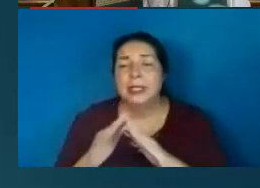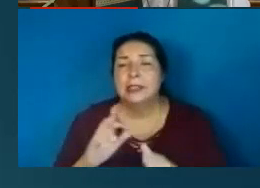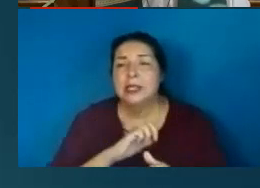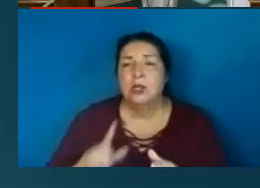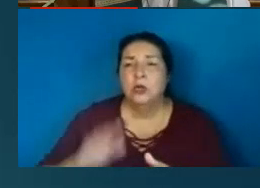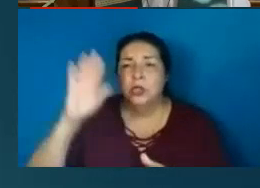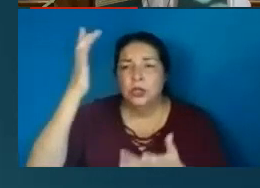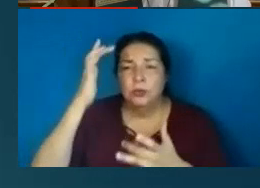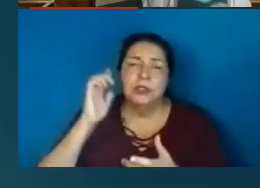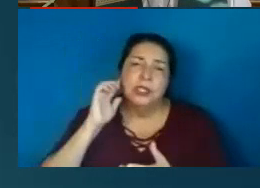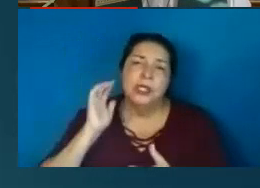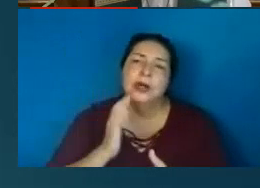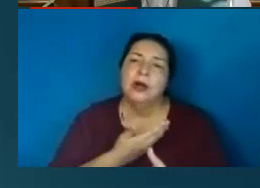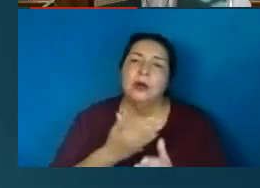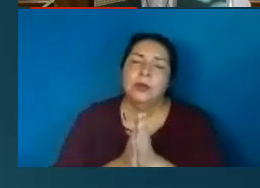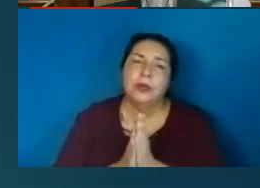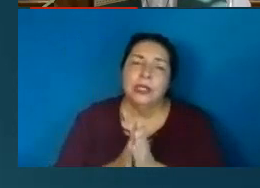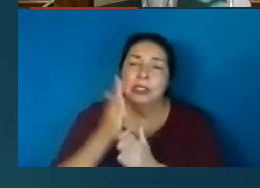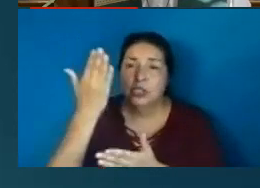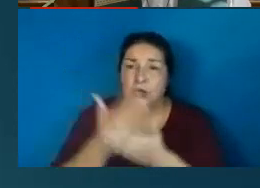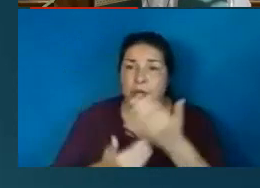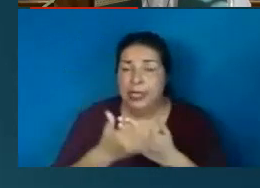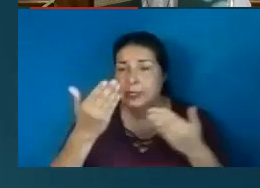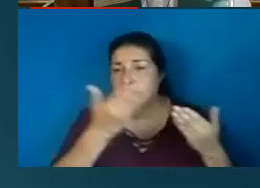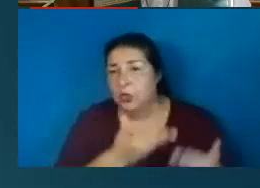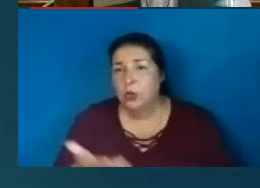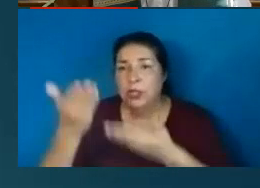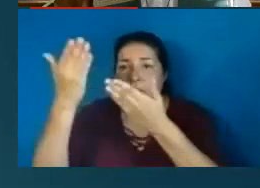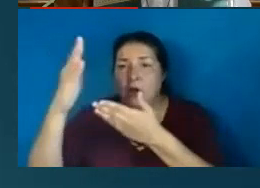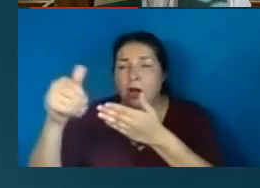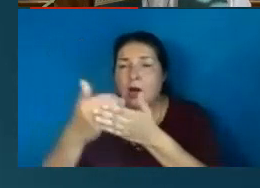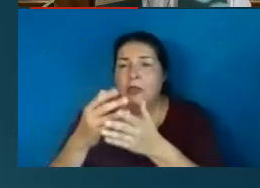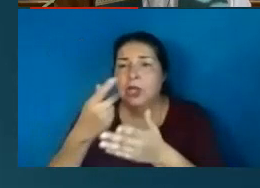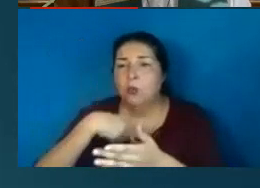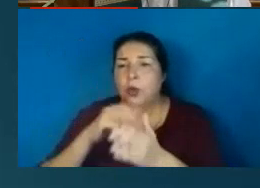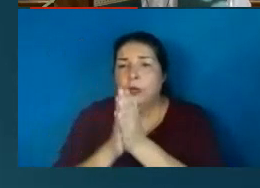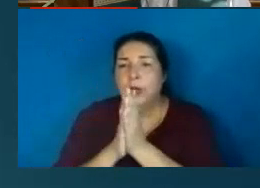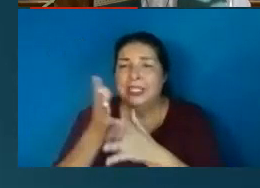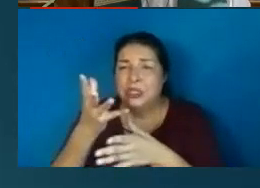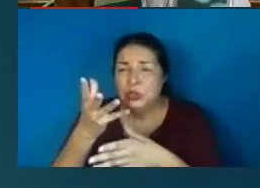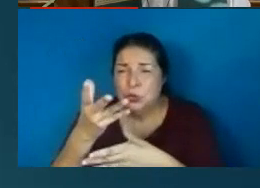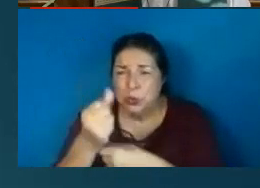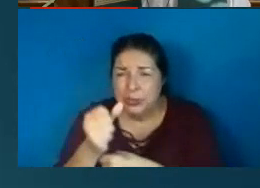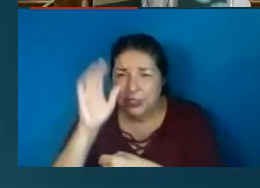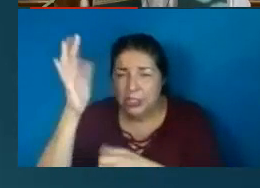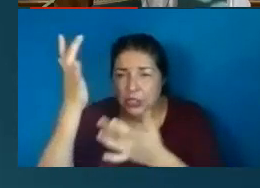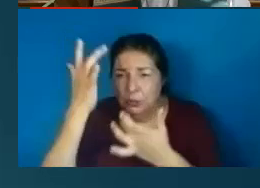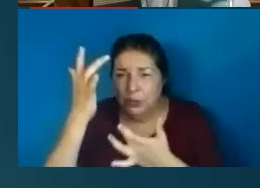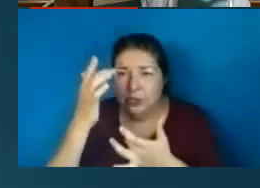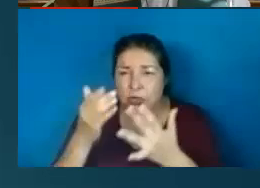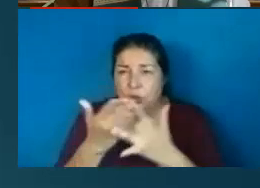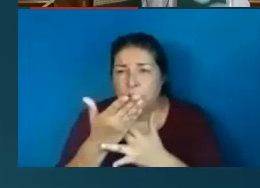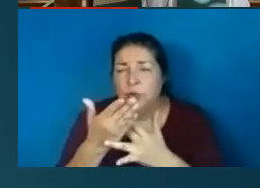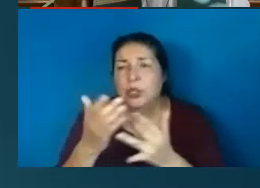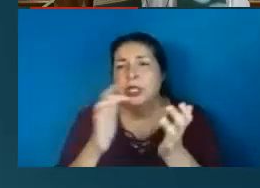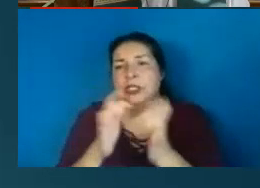mercy, into your hands we commend all for whom we pray, trusting in your mercy through Jesus Christ our